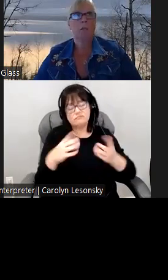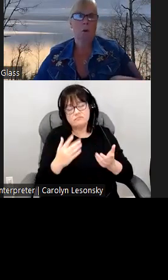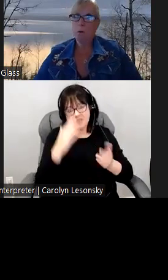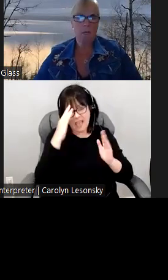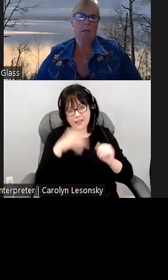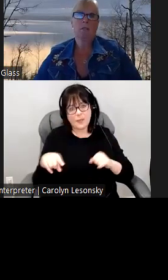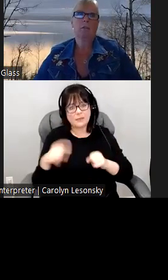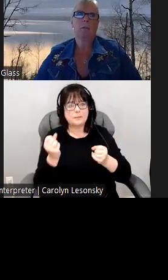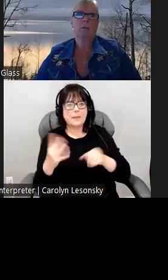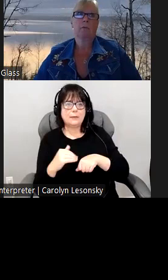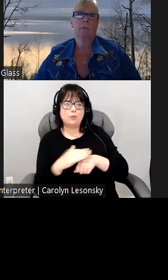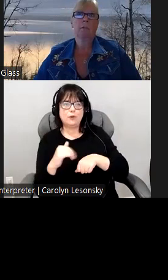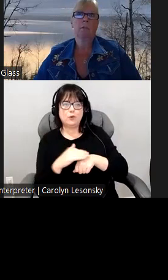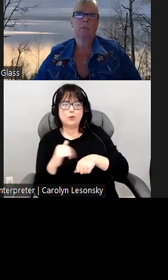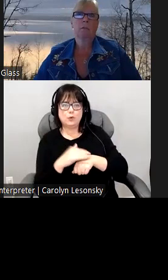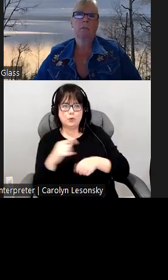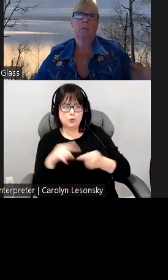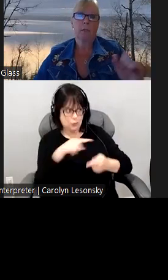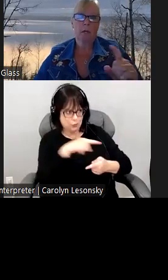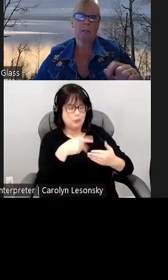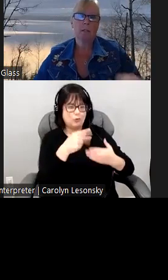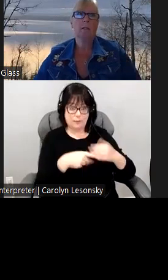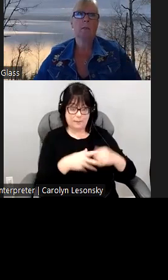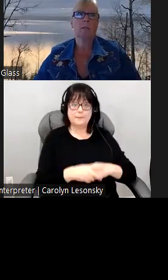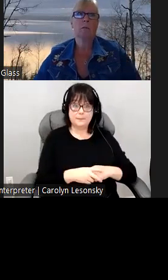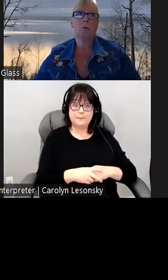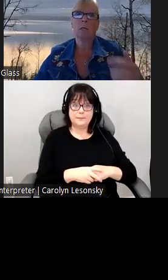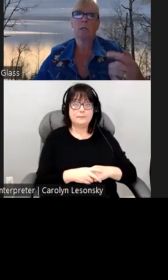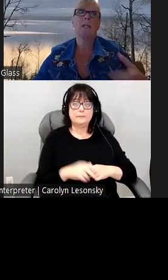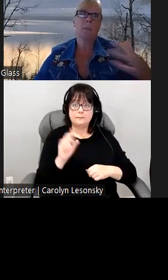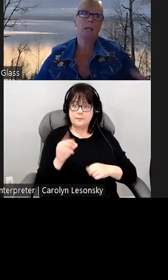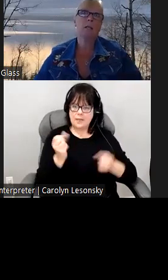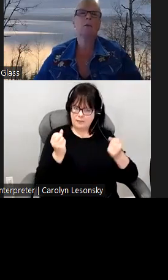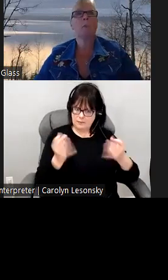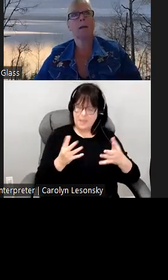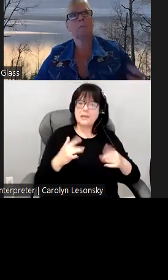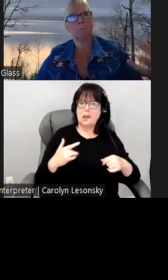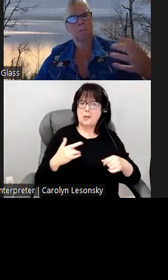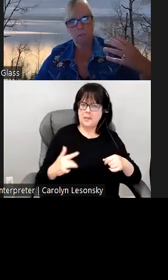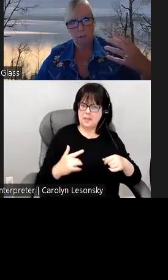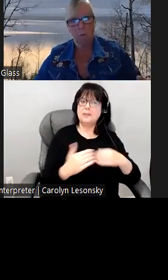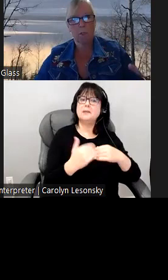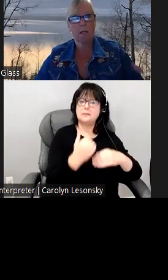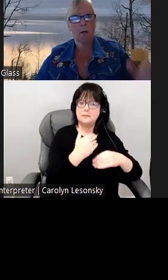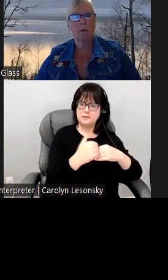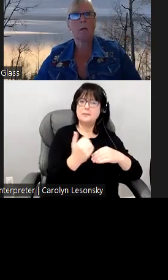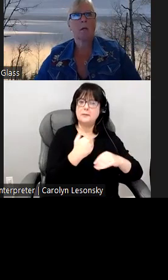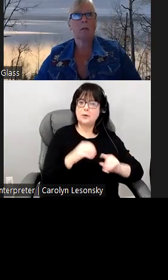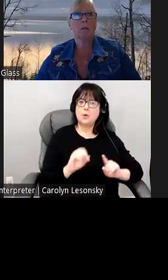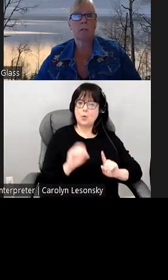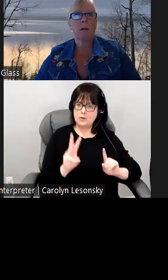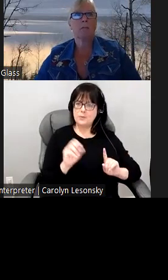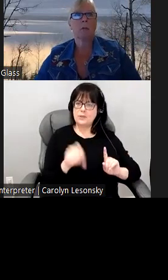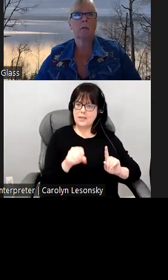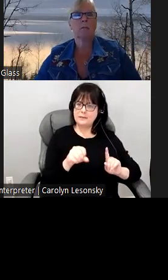If you get lots of OW referrals, but you're not seeing them in this report, then you might need to go back and just double check how